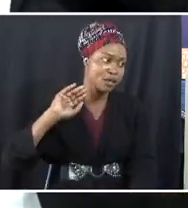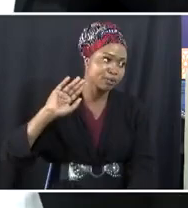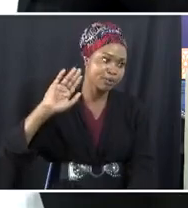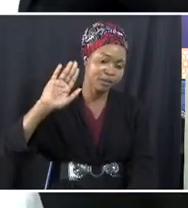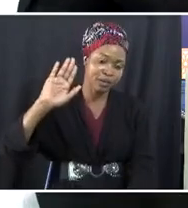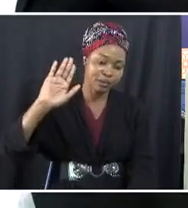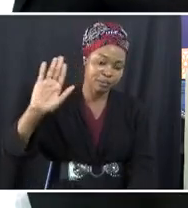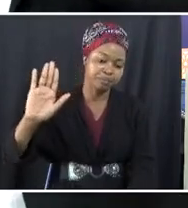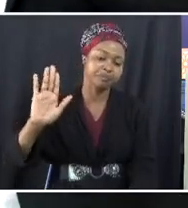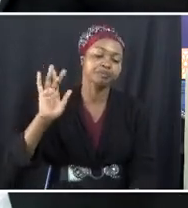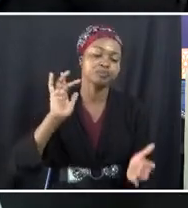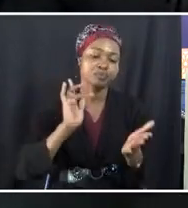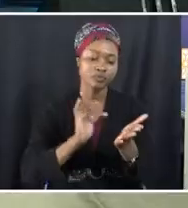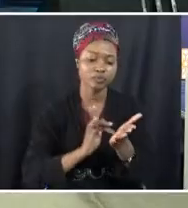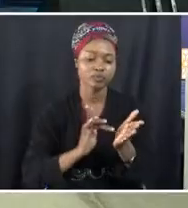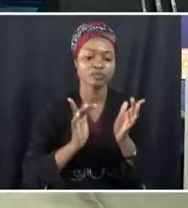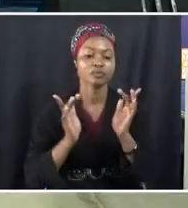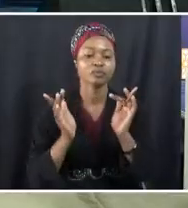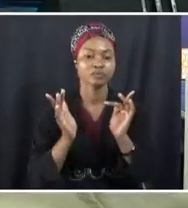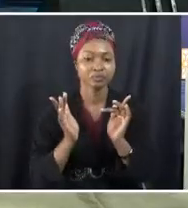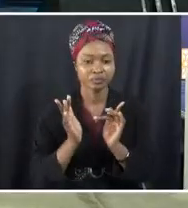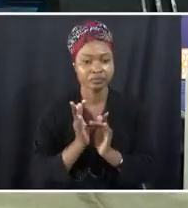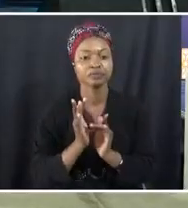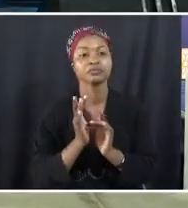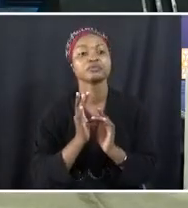mbinguni pamoja na